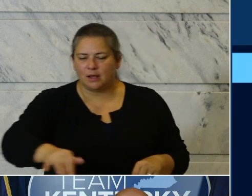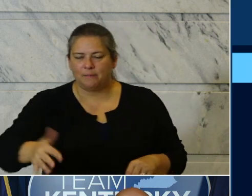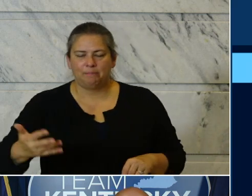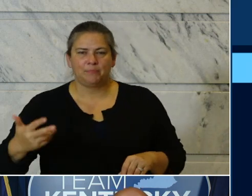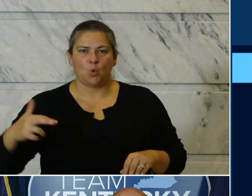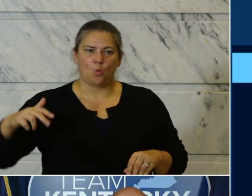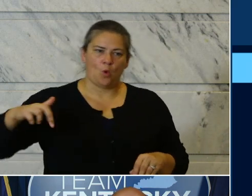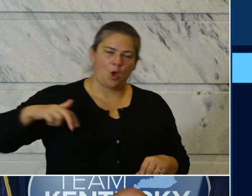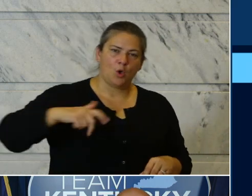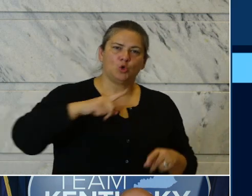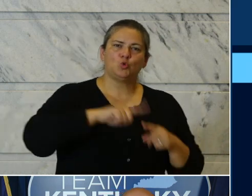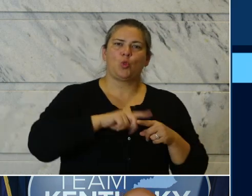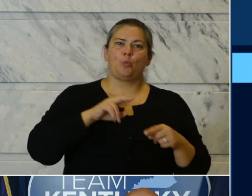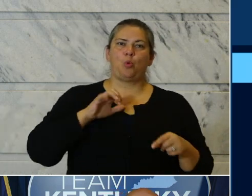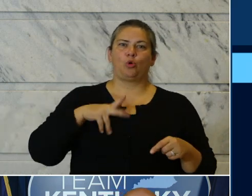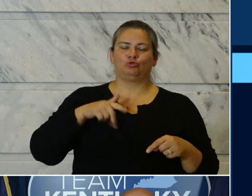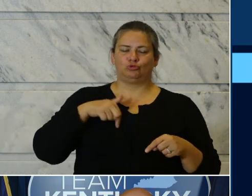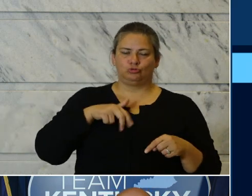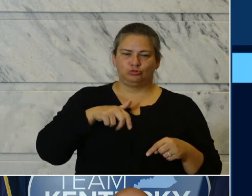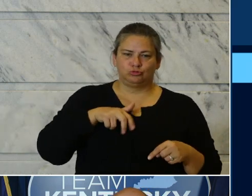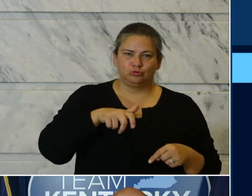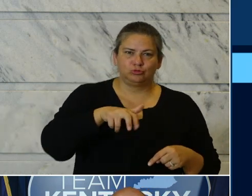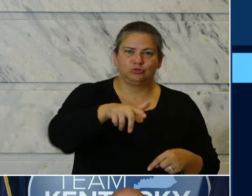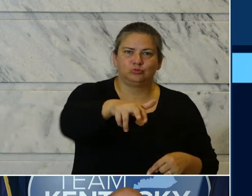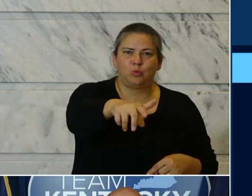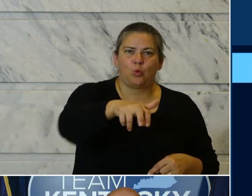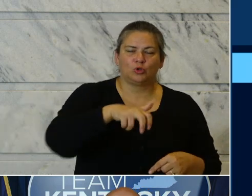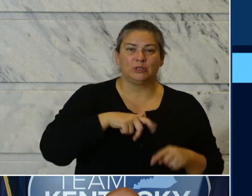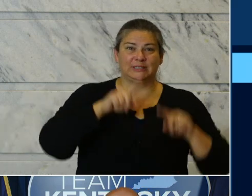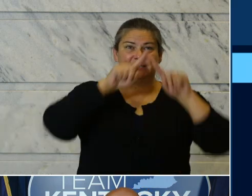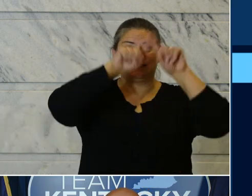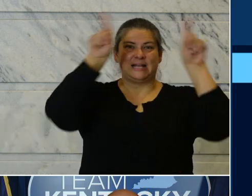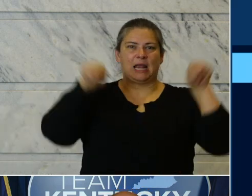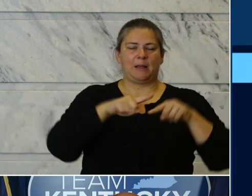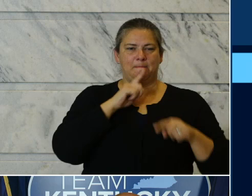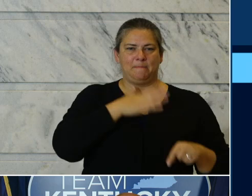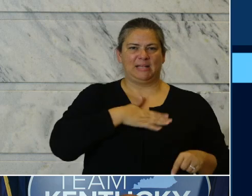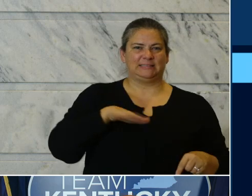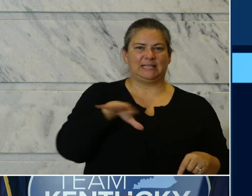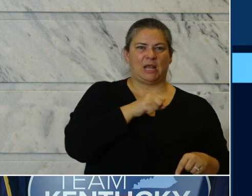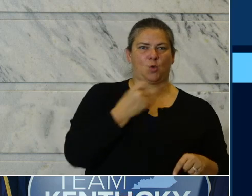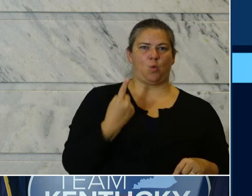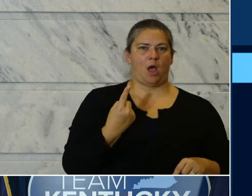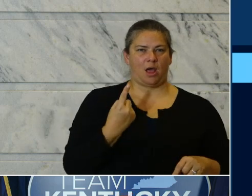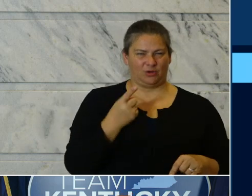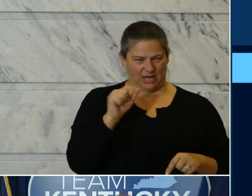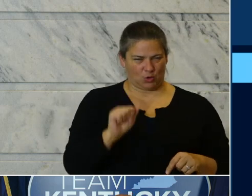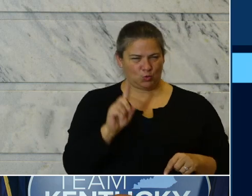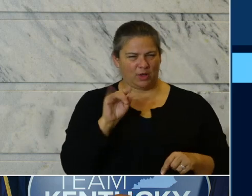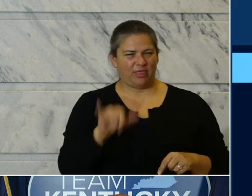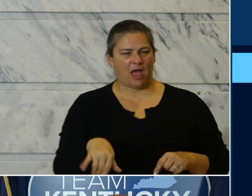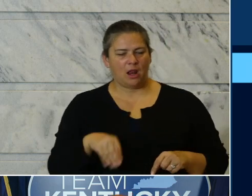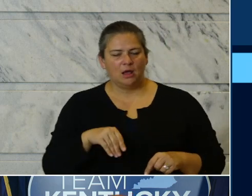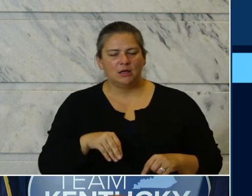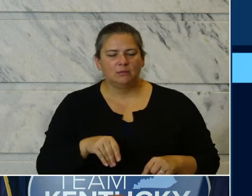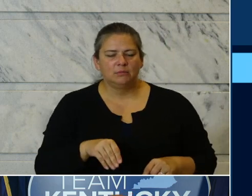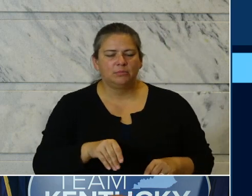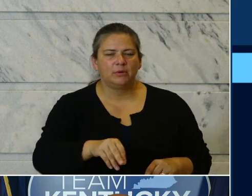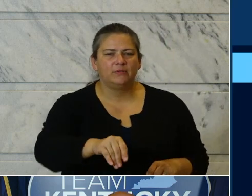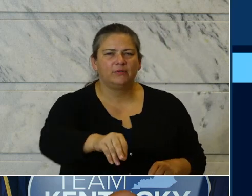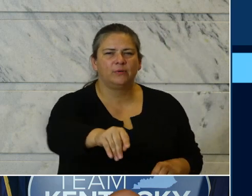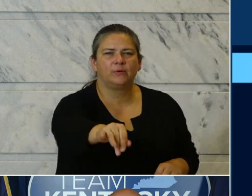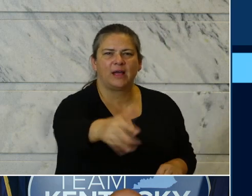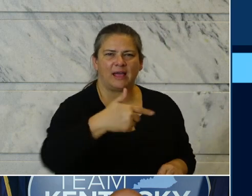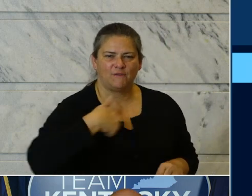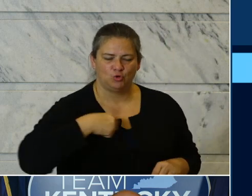walkway leading up to your porch, or on the porch or on the driveway with a sign that says, please take one. There are things you can do, and it's on the list. Things you